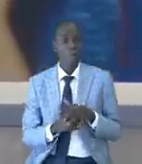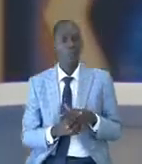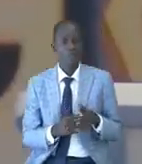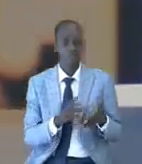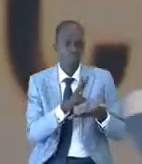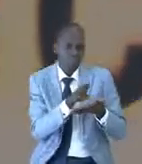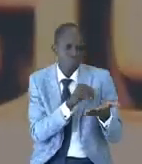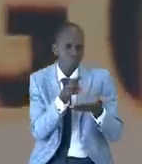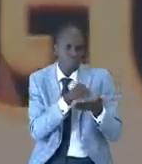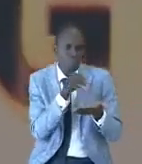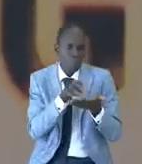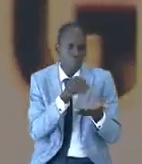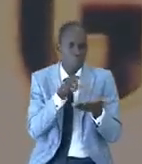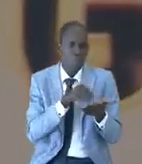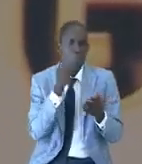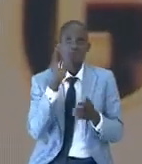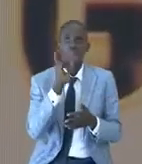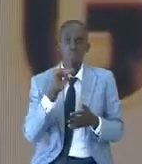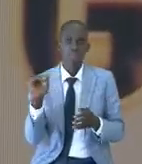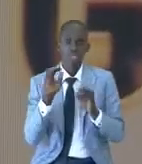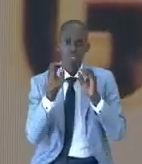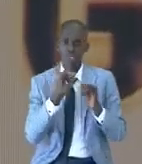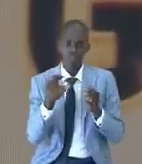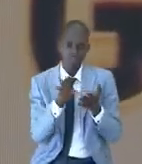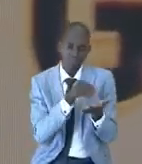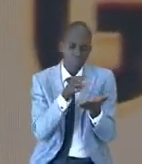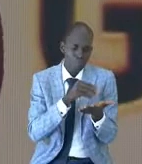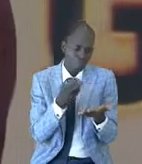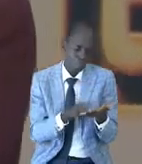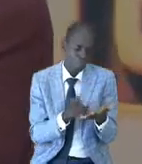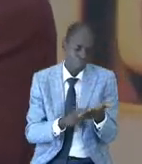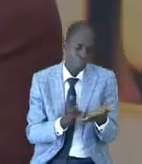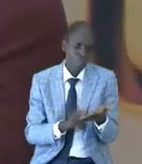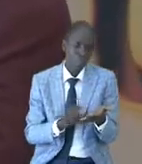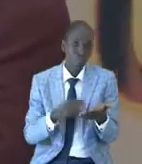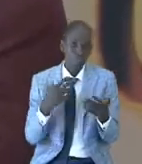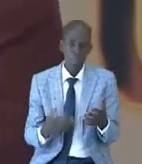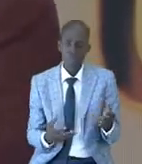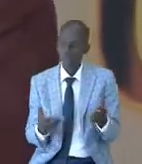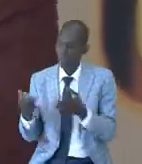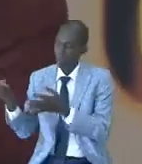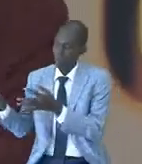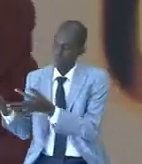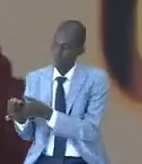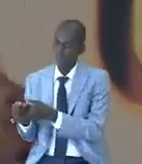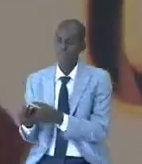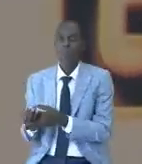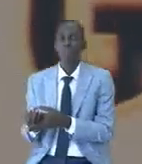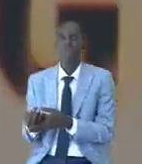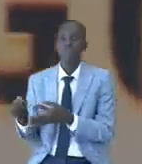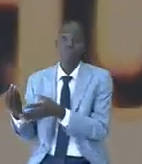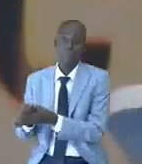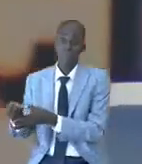collectors, message collectors, they collect and put it in a file somewhere. And then